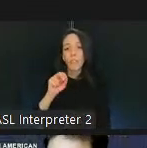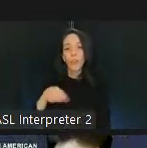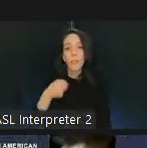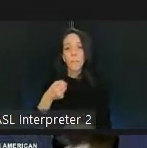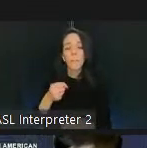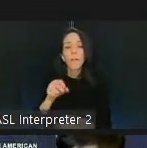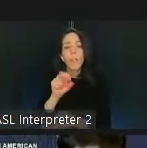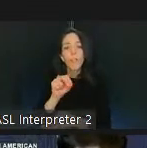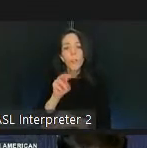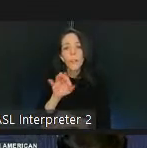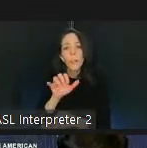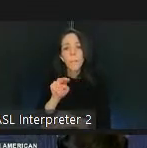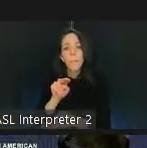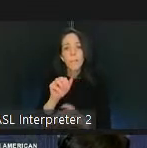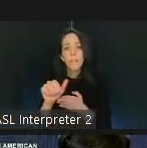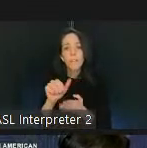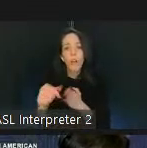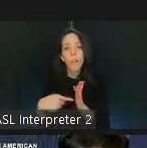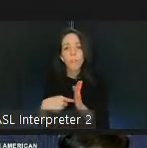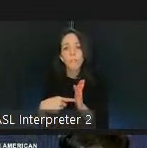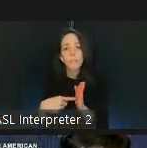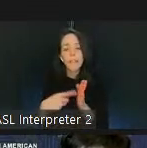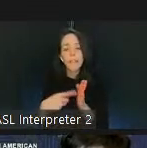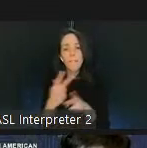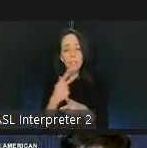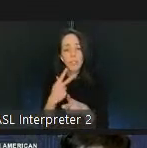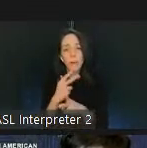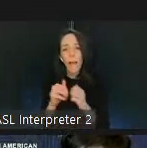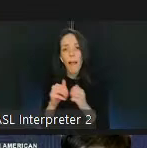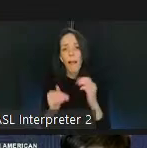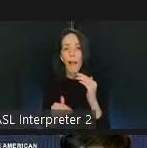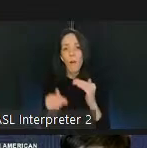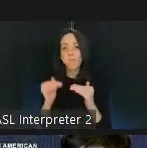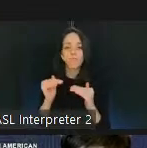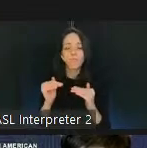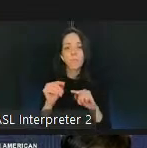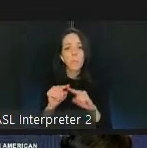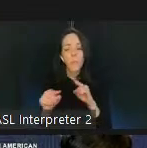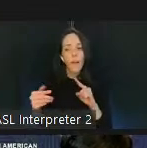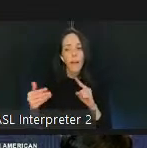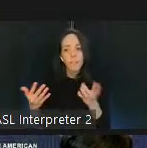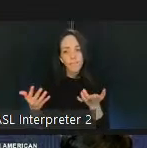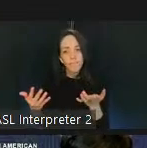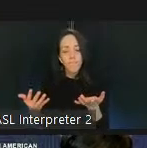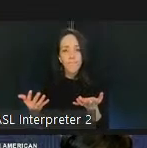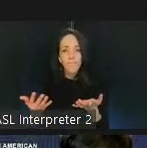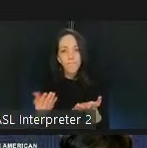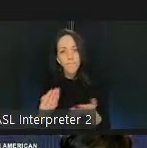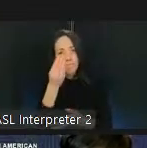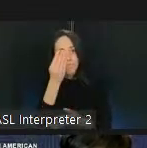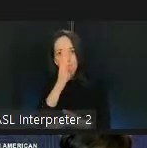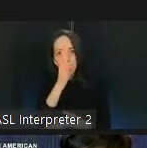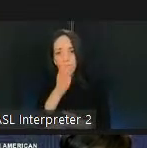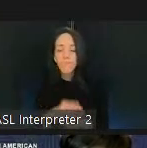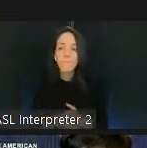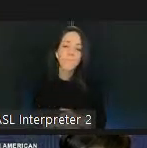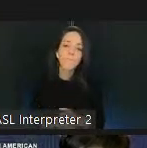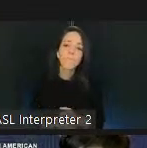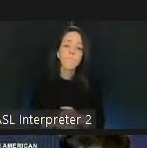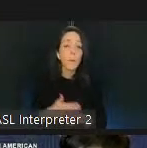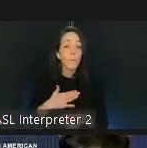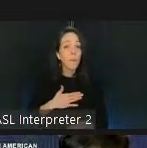filled. So I haven't done a whole lot of digging. I will tell you that from my